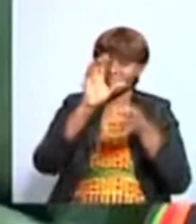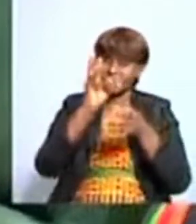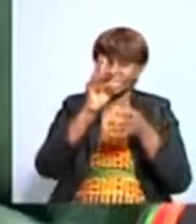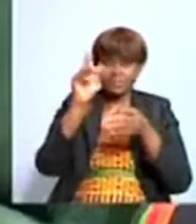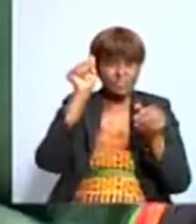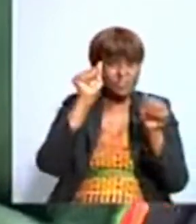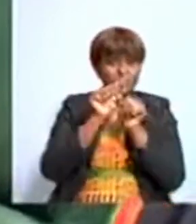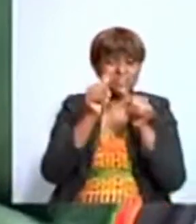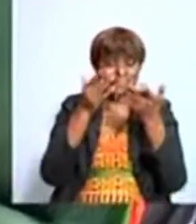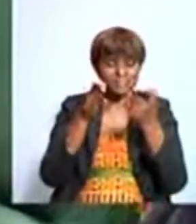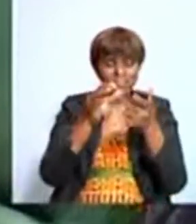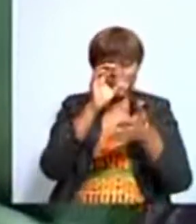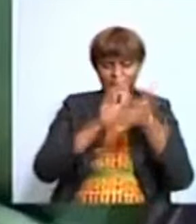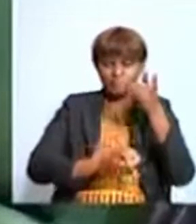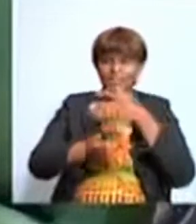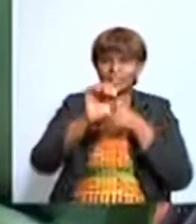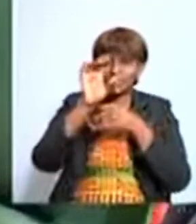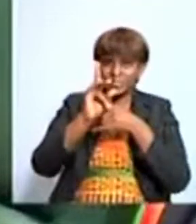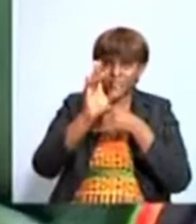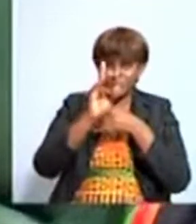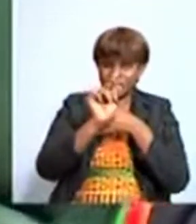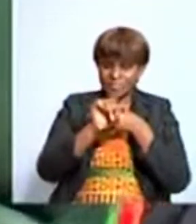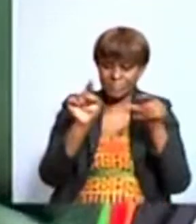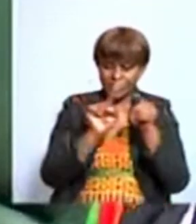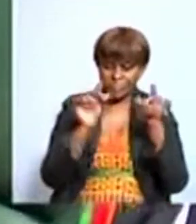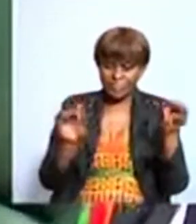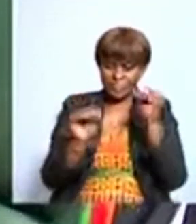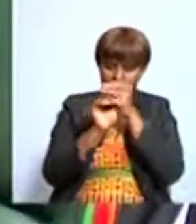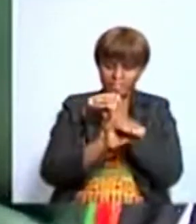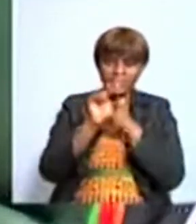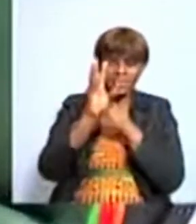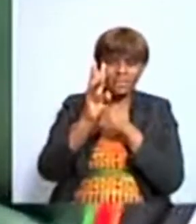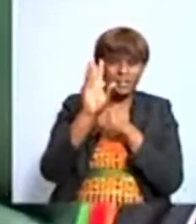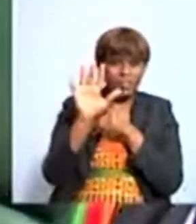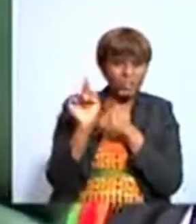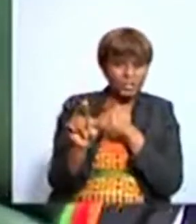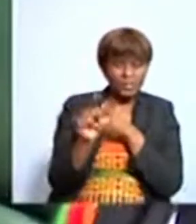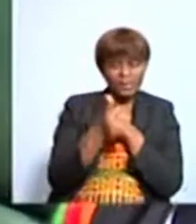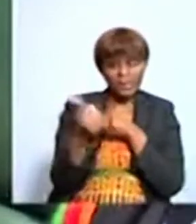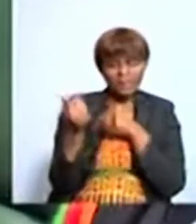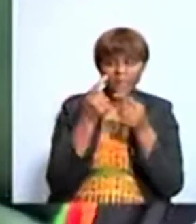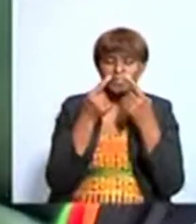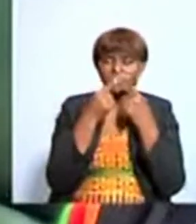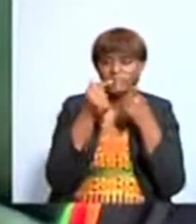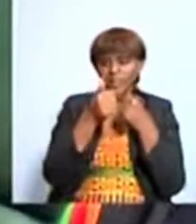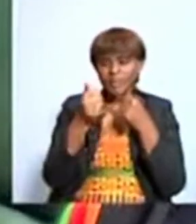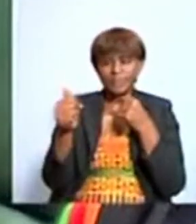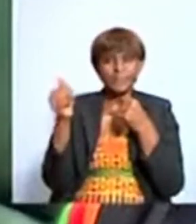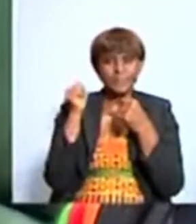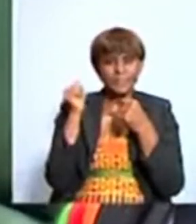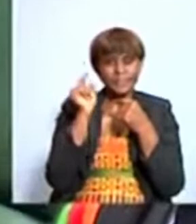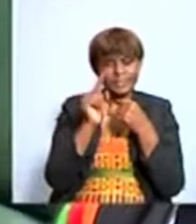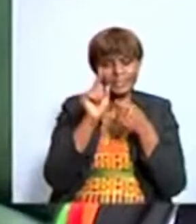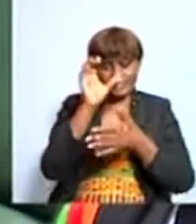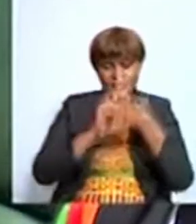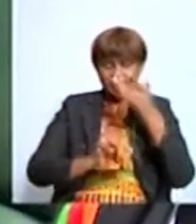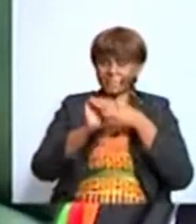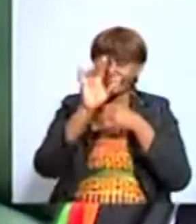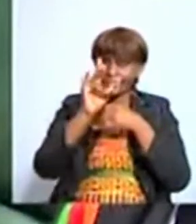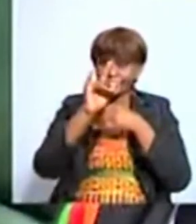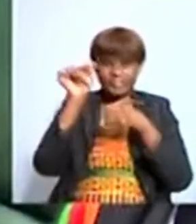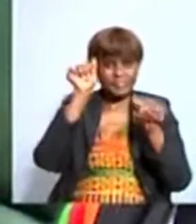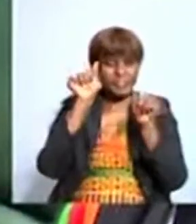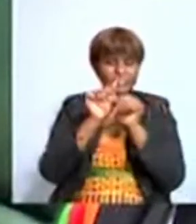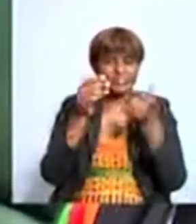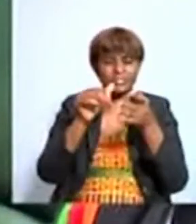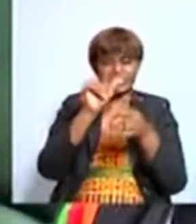agreed to. Clause 17, repeal and replacement of 65. Any debate? Any objection? Clause 17 is agreed